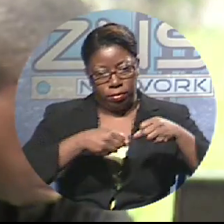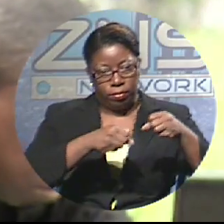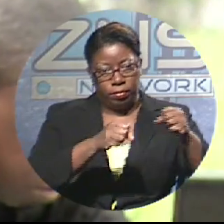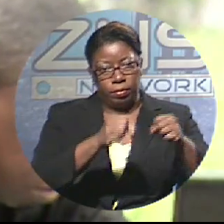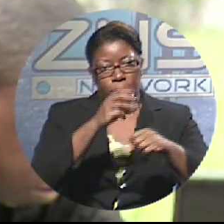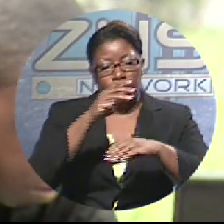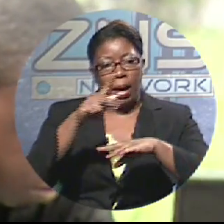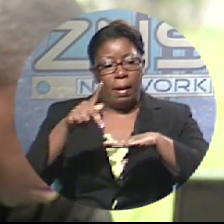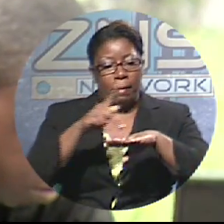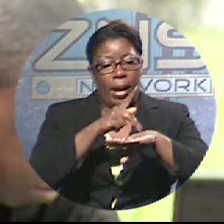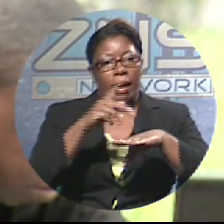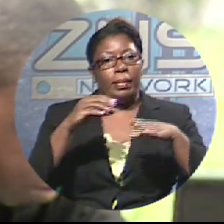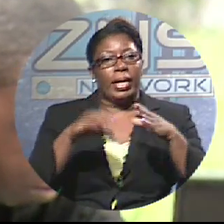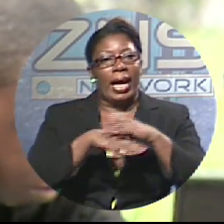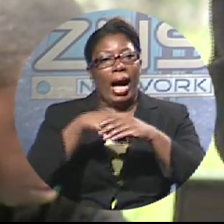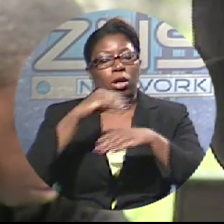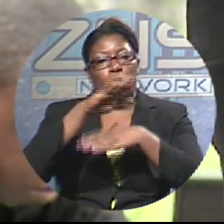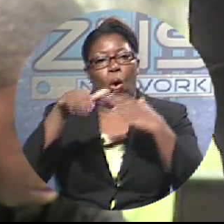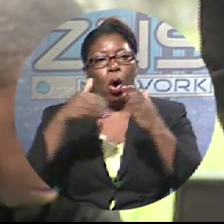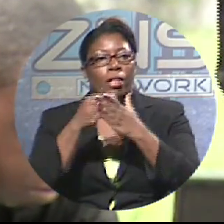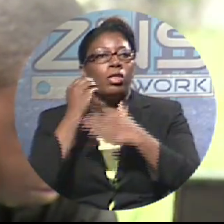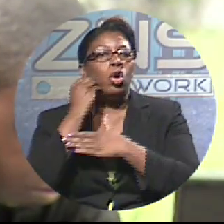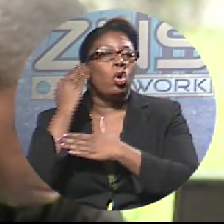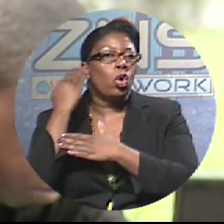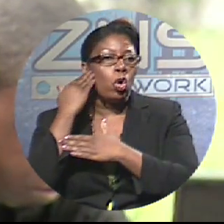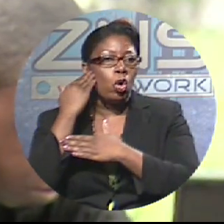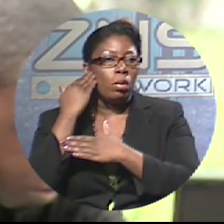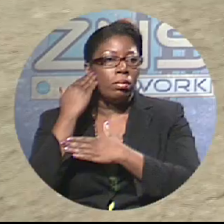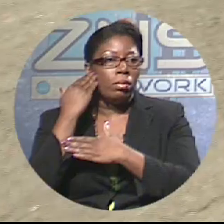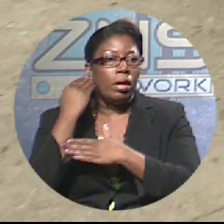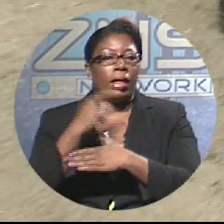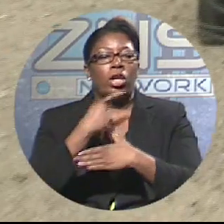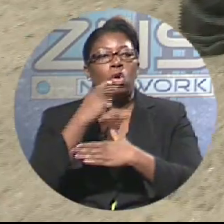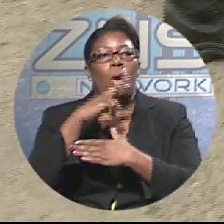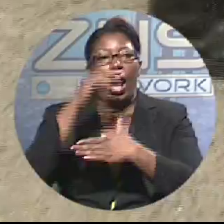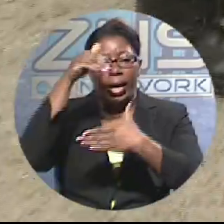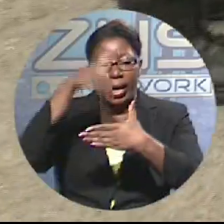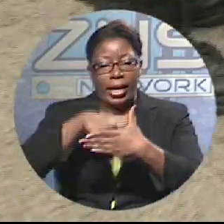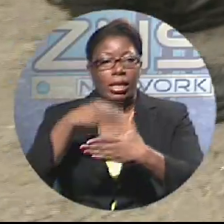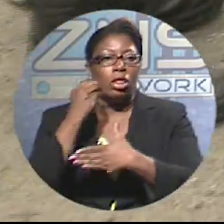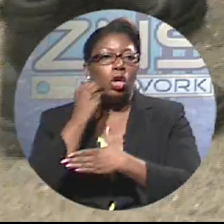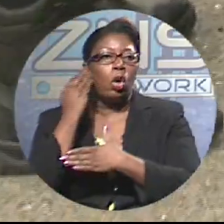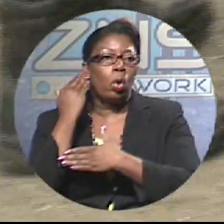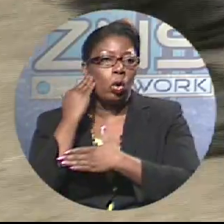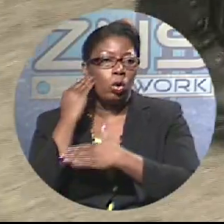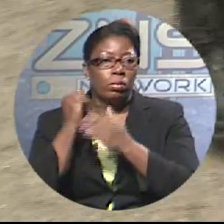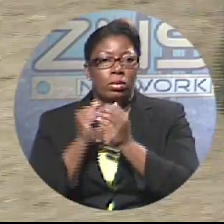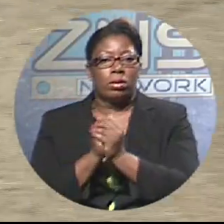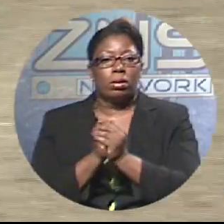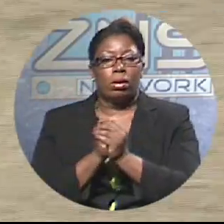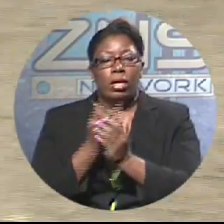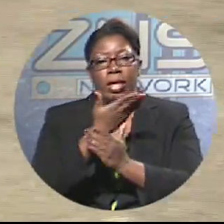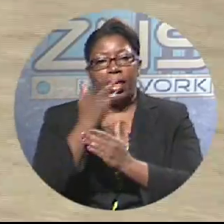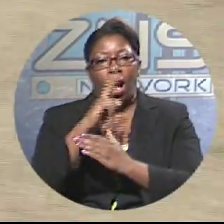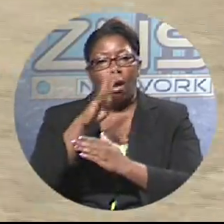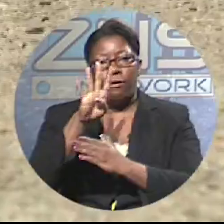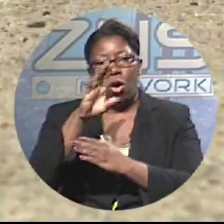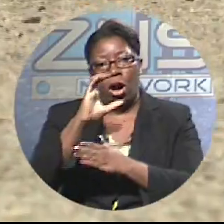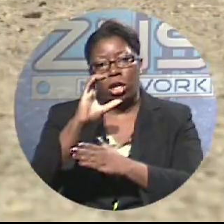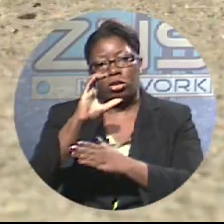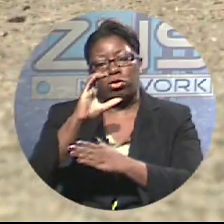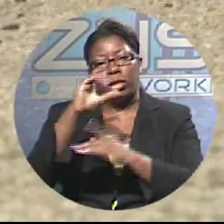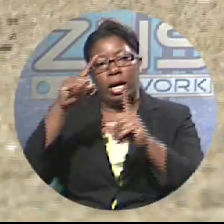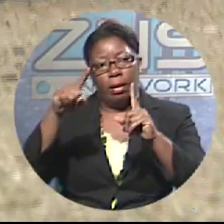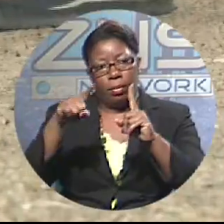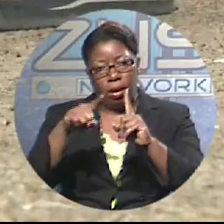mapping out home by home what exists in those homes. In fact, Mr. Christie says there are 400 plus persons